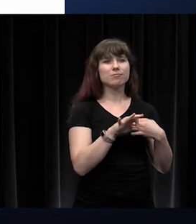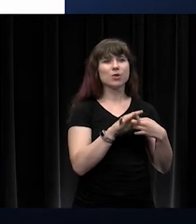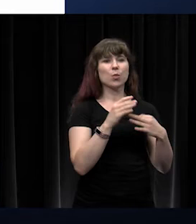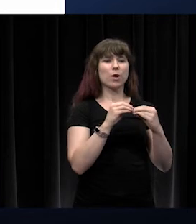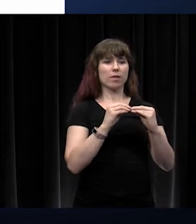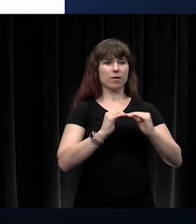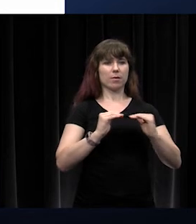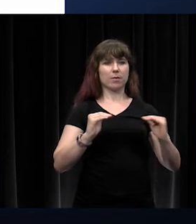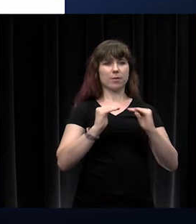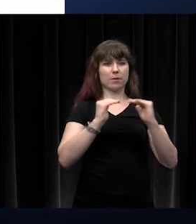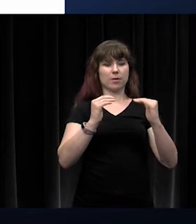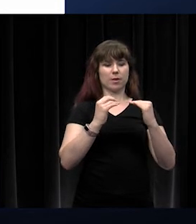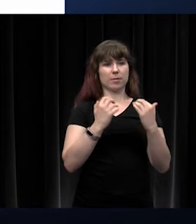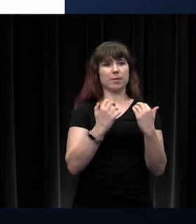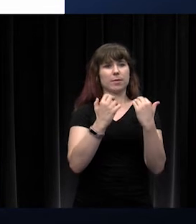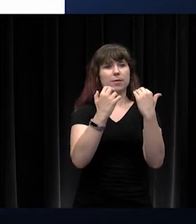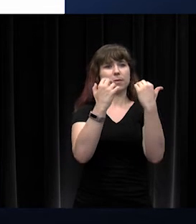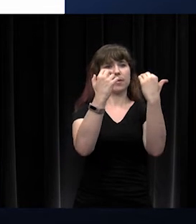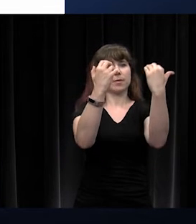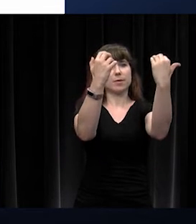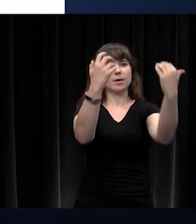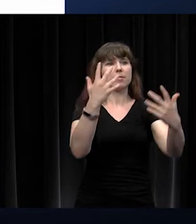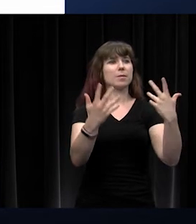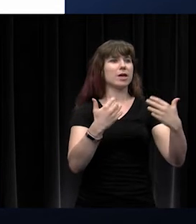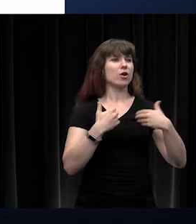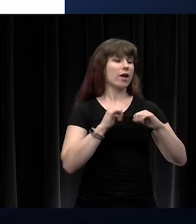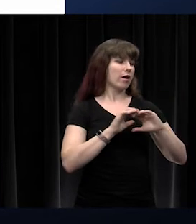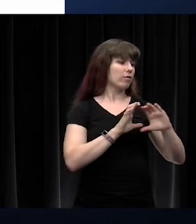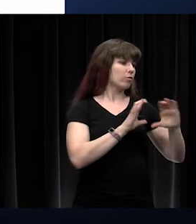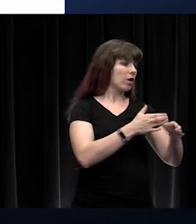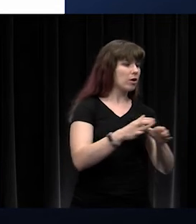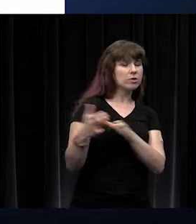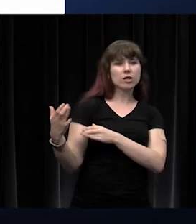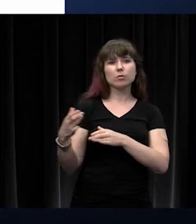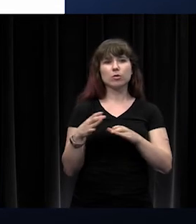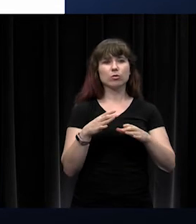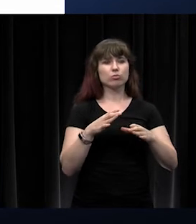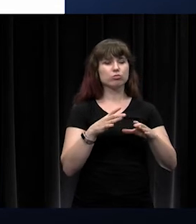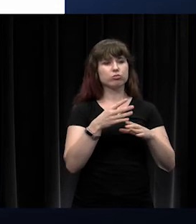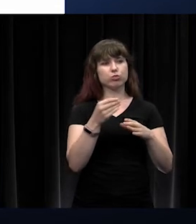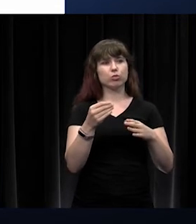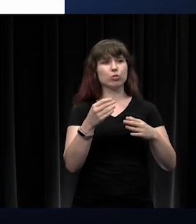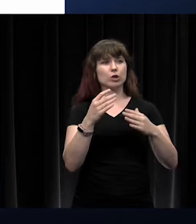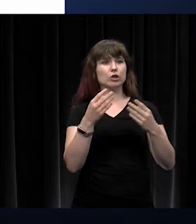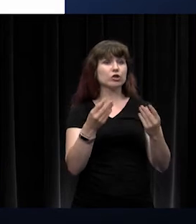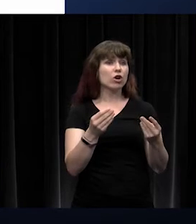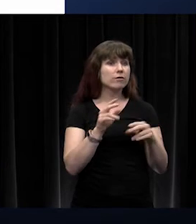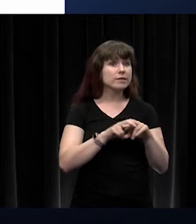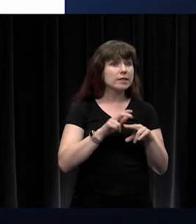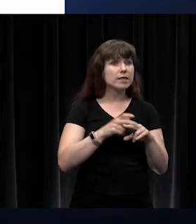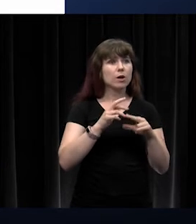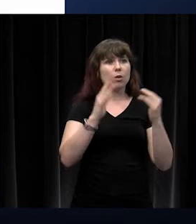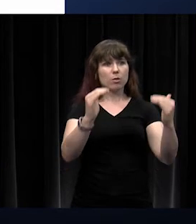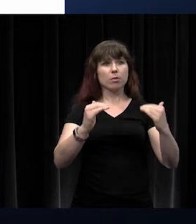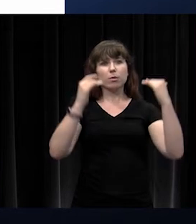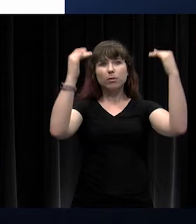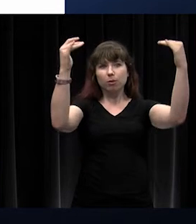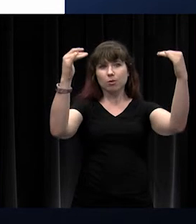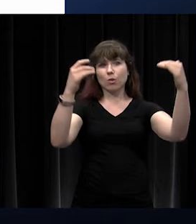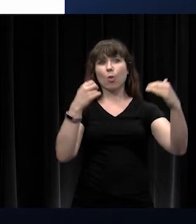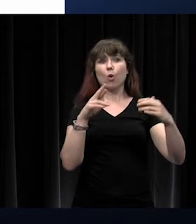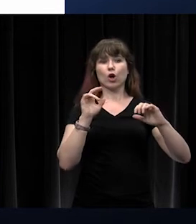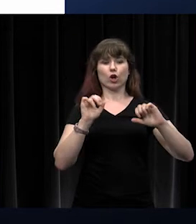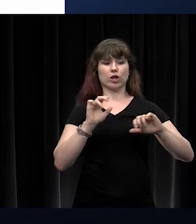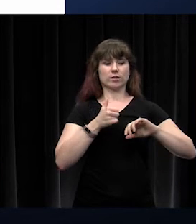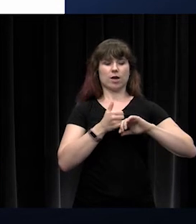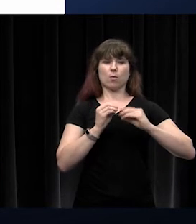have various seating options, round tables, high tables, soft seating, but then we can also turn it into more of a traditional seating